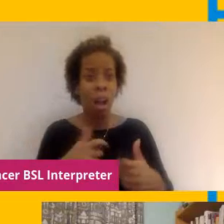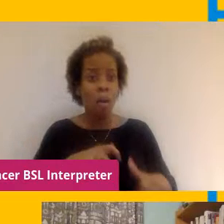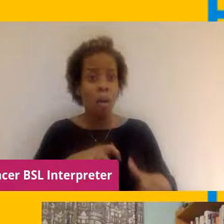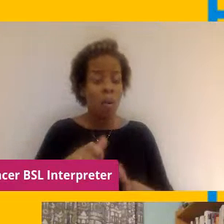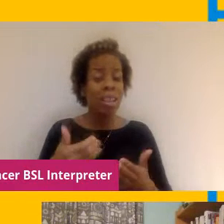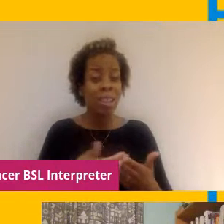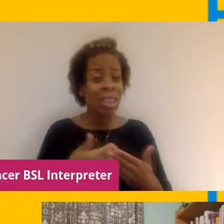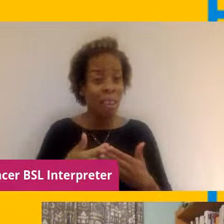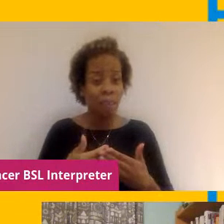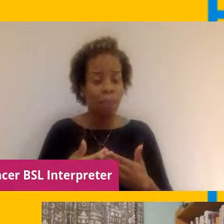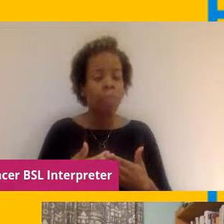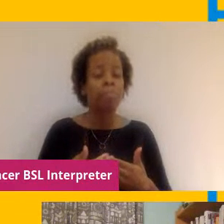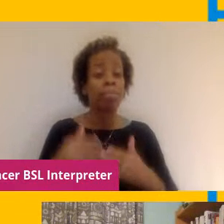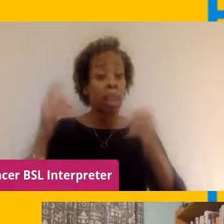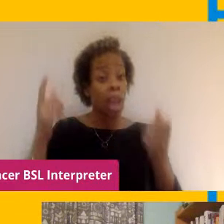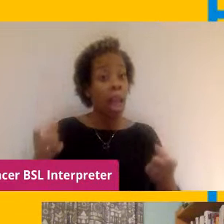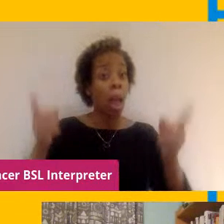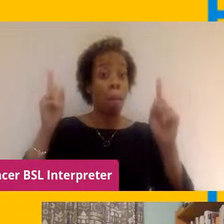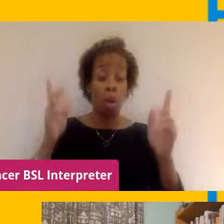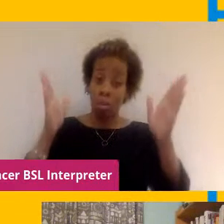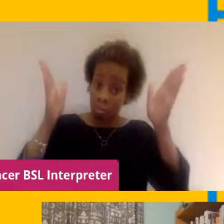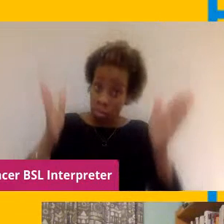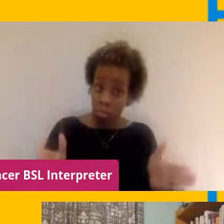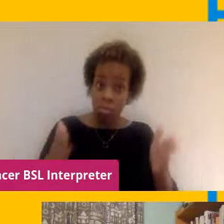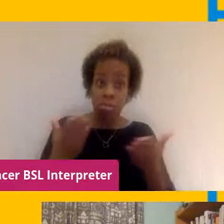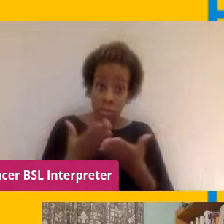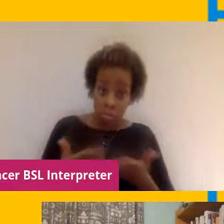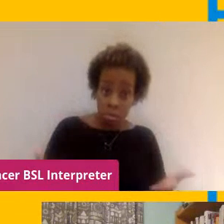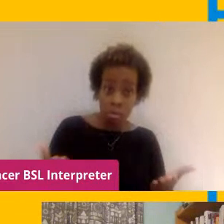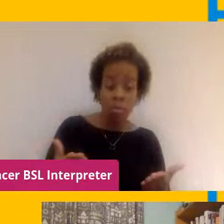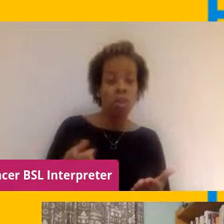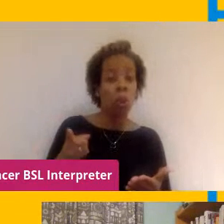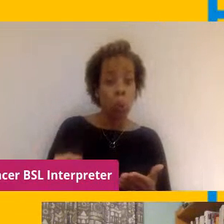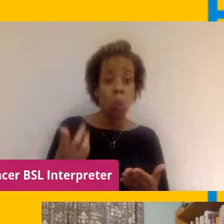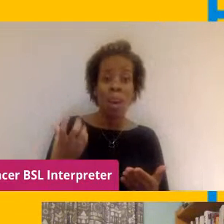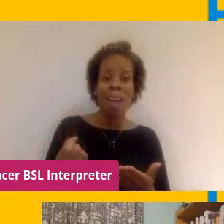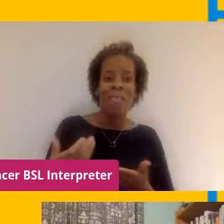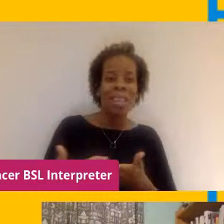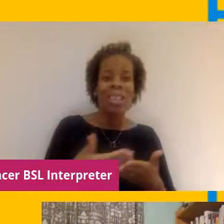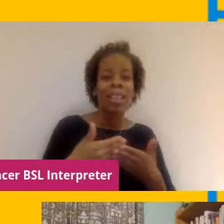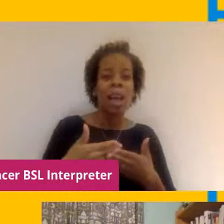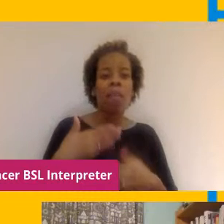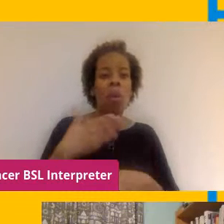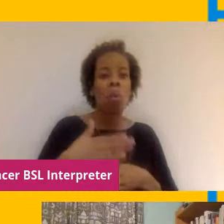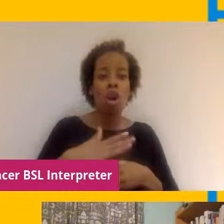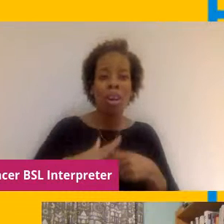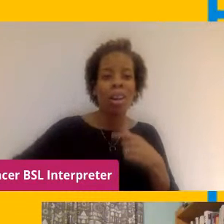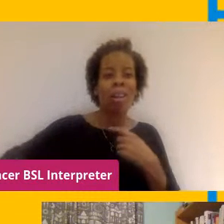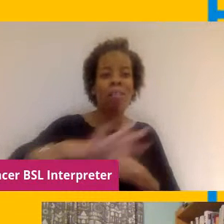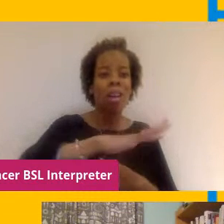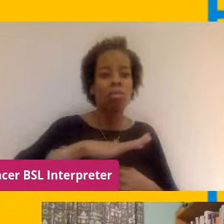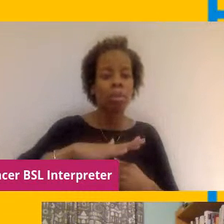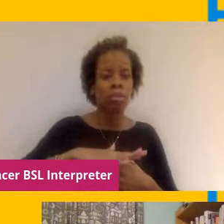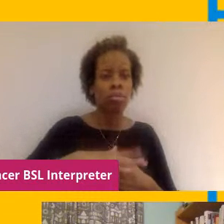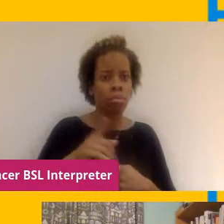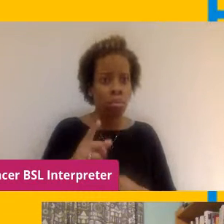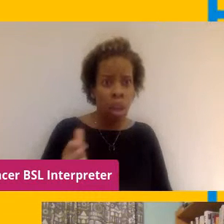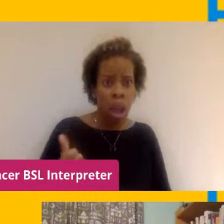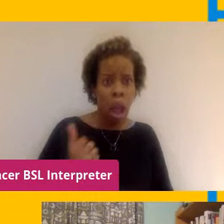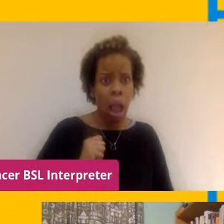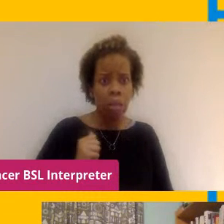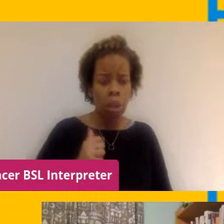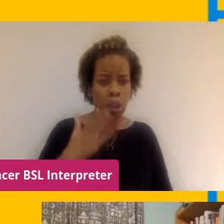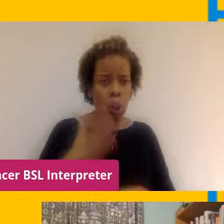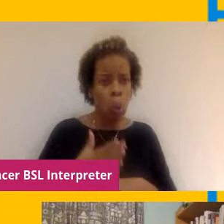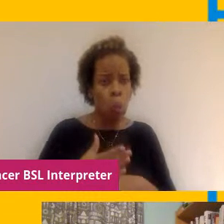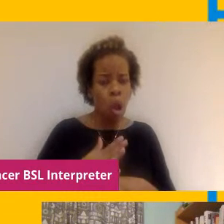required to ensure that they provide you with a safe working environment. And so you will not be expected to work in an environment that